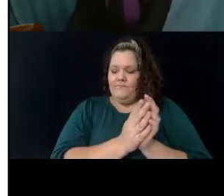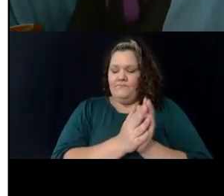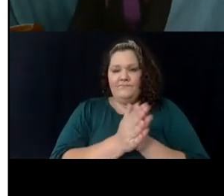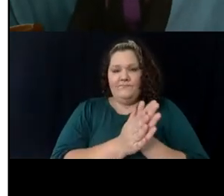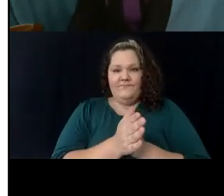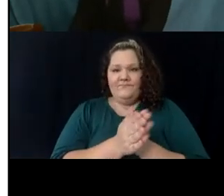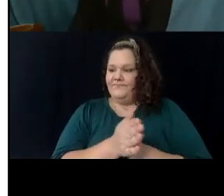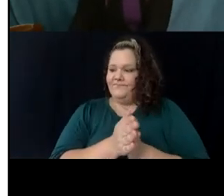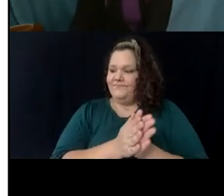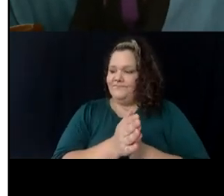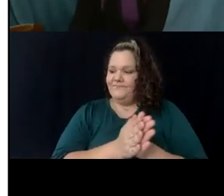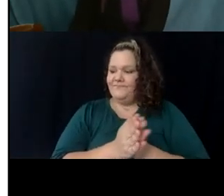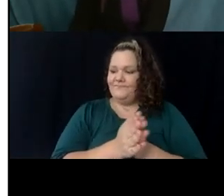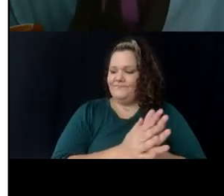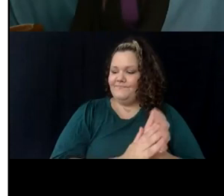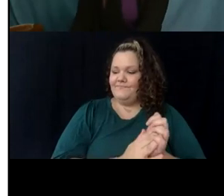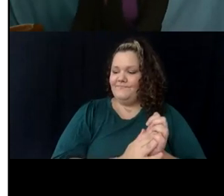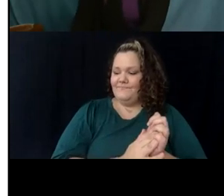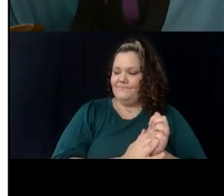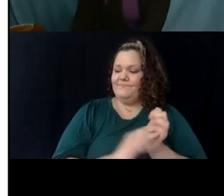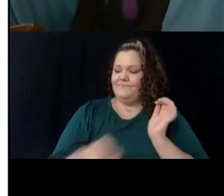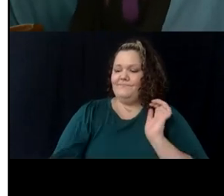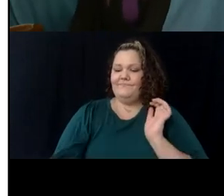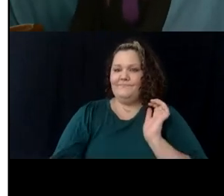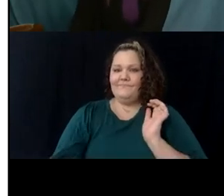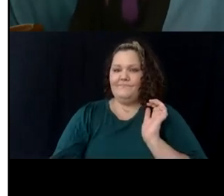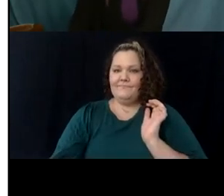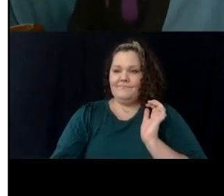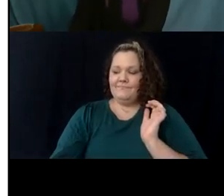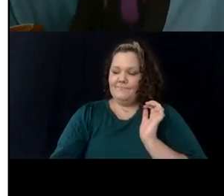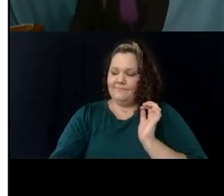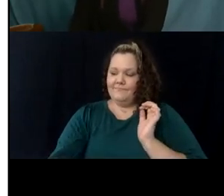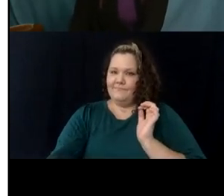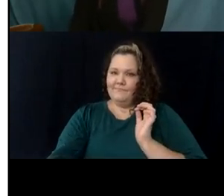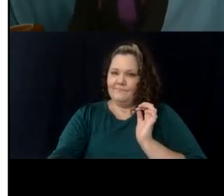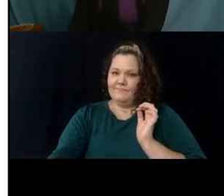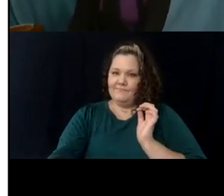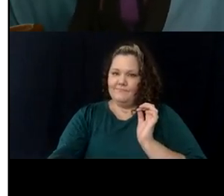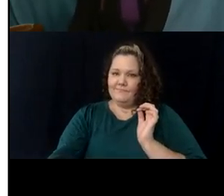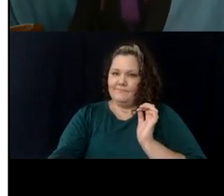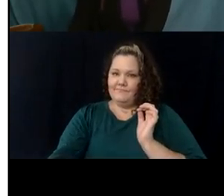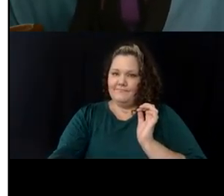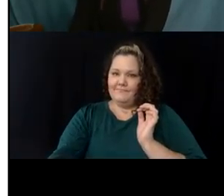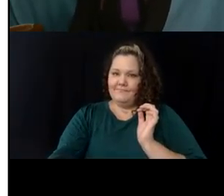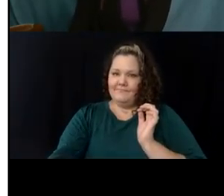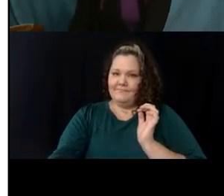beginning, far in advance from what you're planning, rather than having it as an afterthought once everything is already in place.